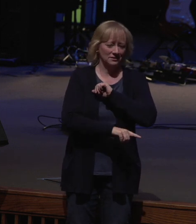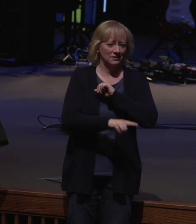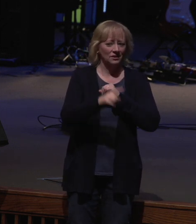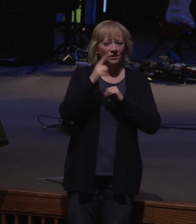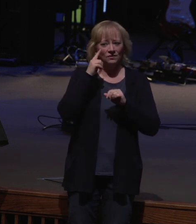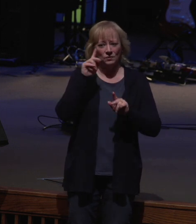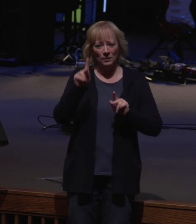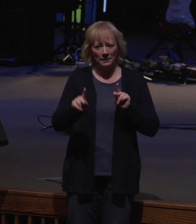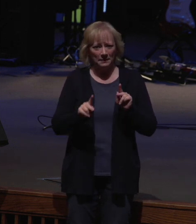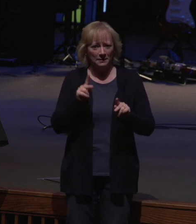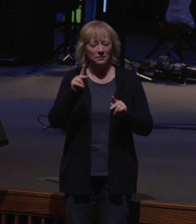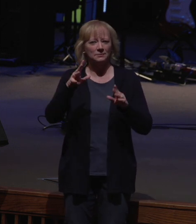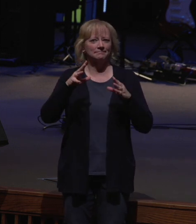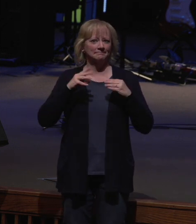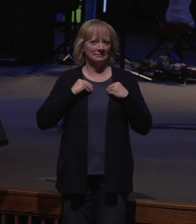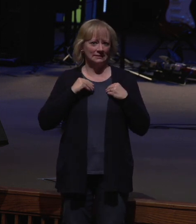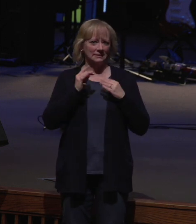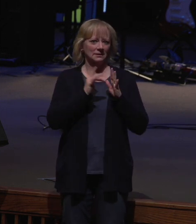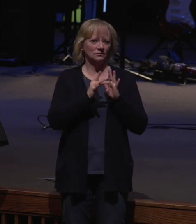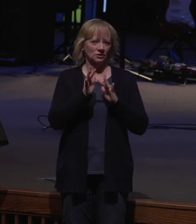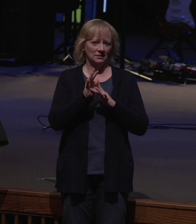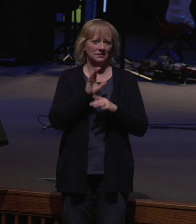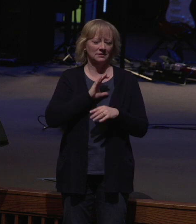for those who are in Christ Jesus.